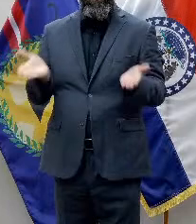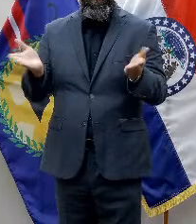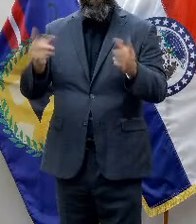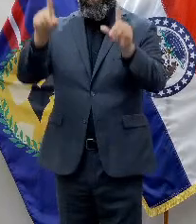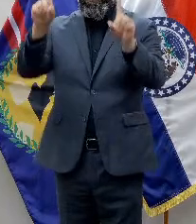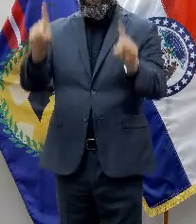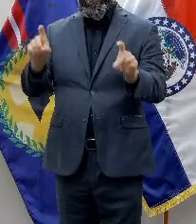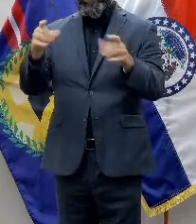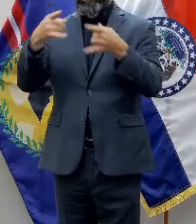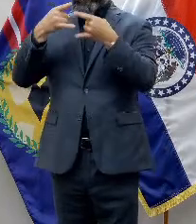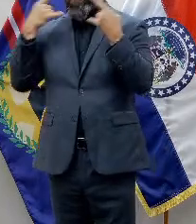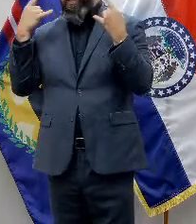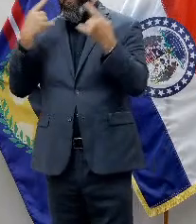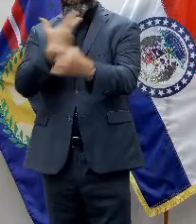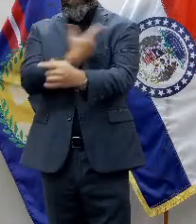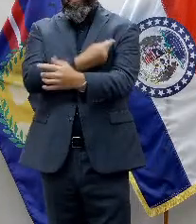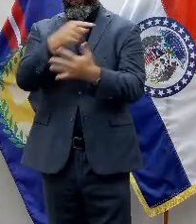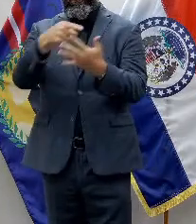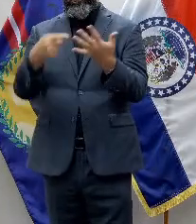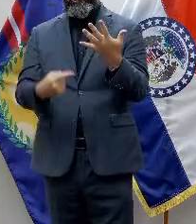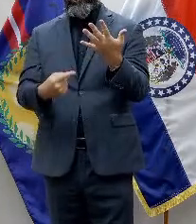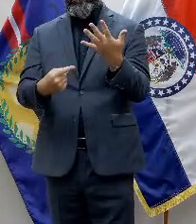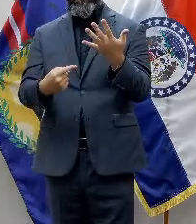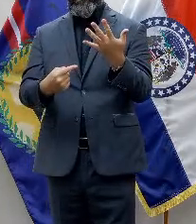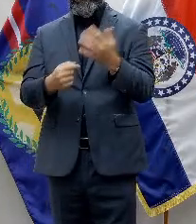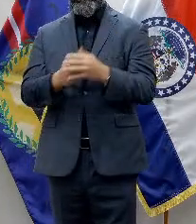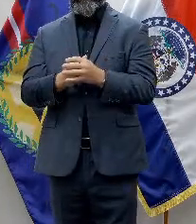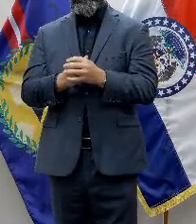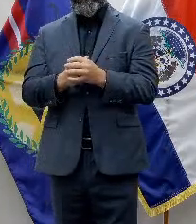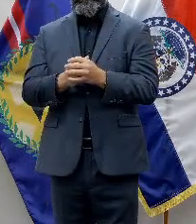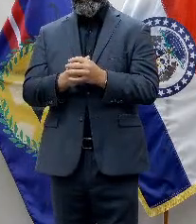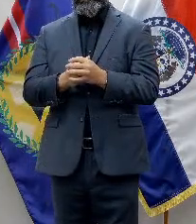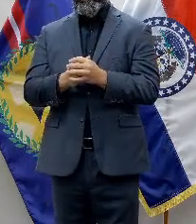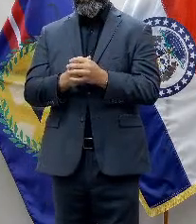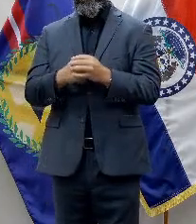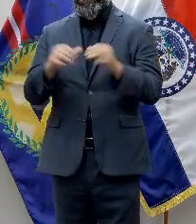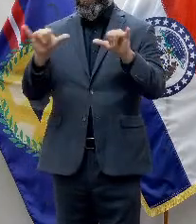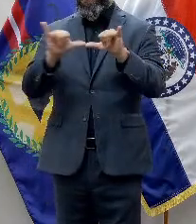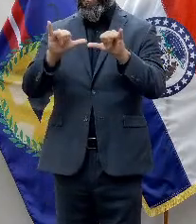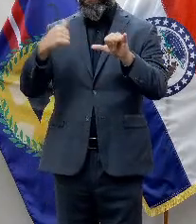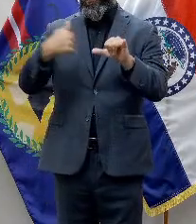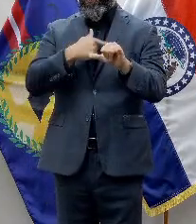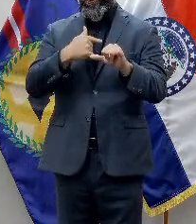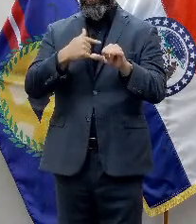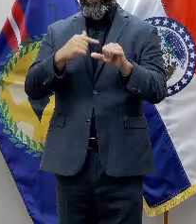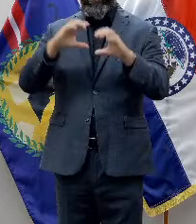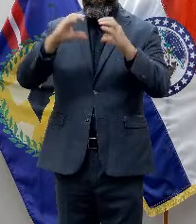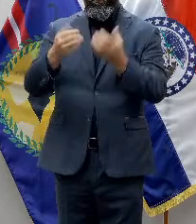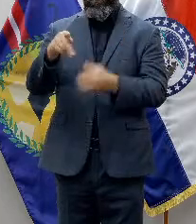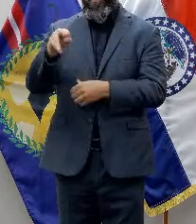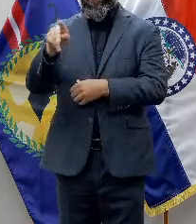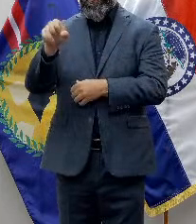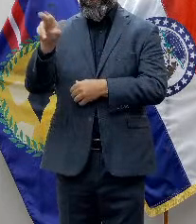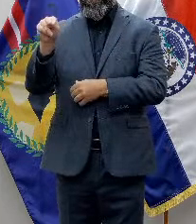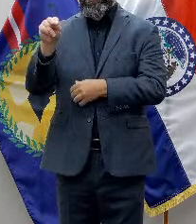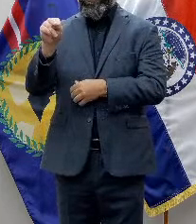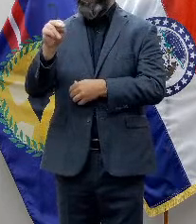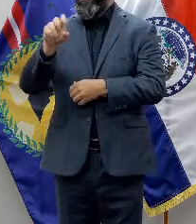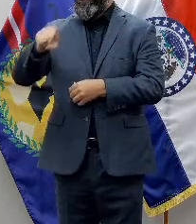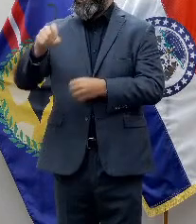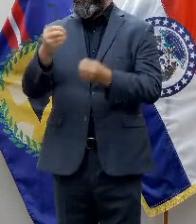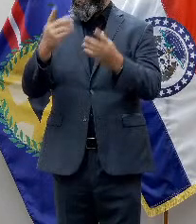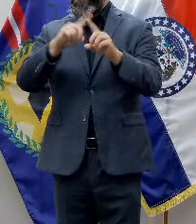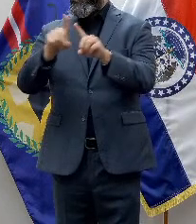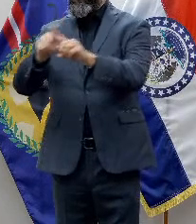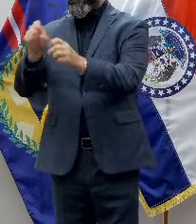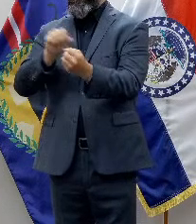We've certainly talked about vaccinations and all of these opportunities. And given the size of our population, it does take a lot of different approaches.